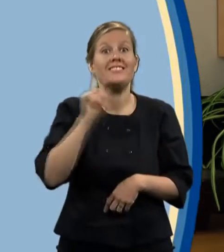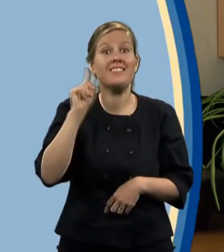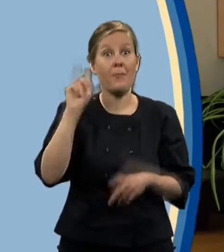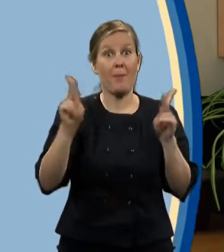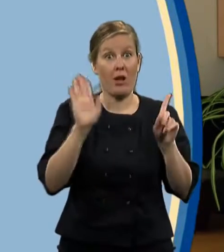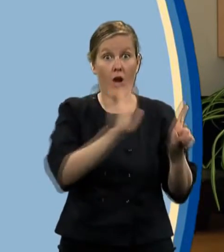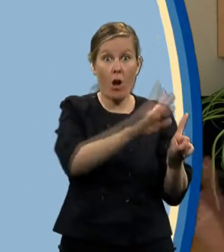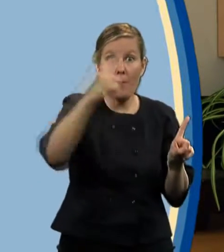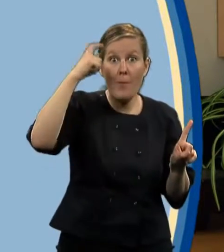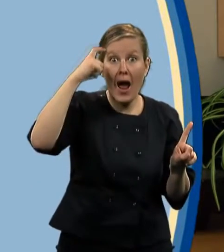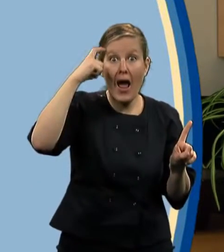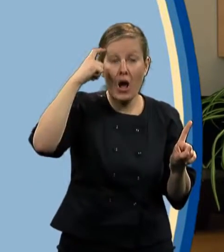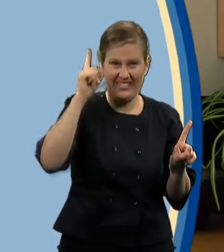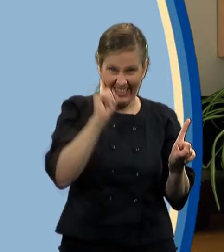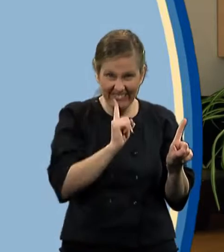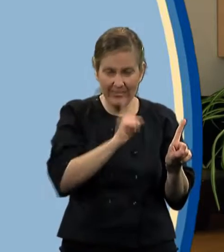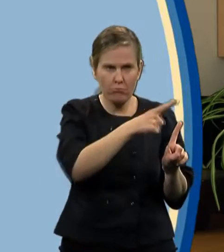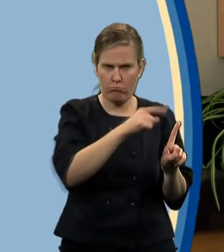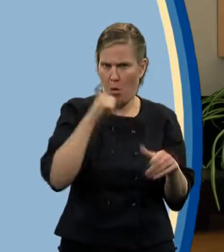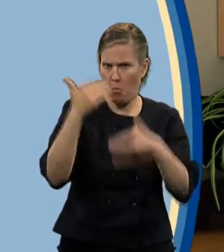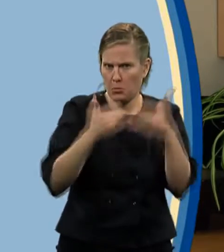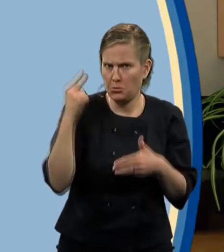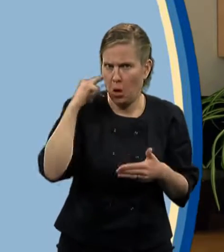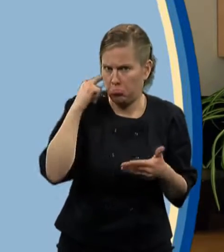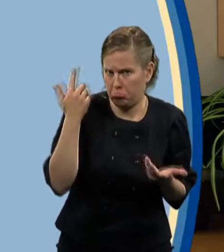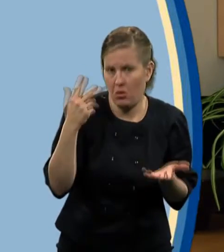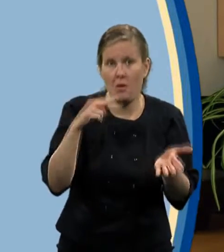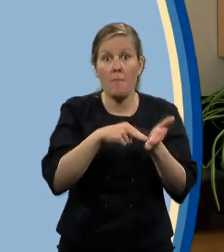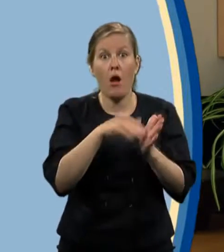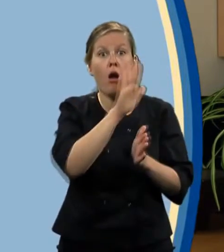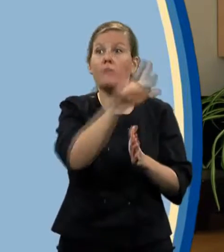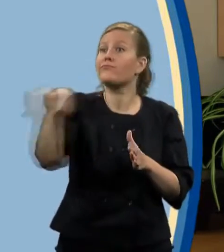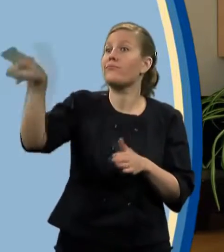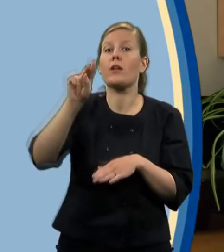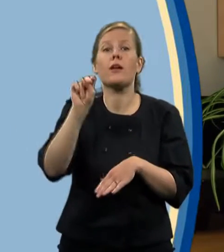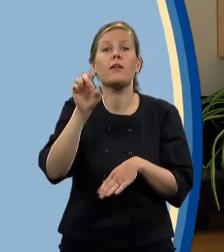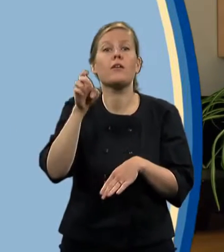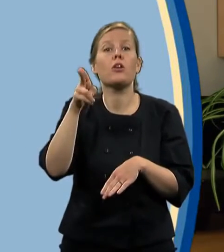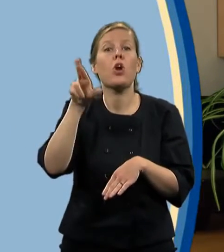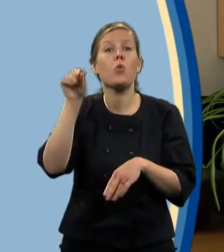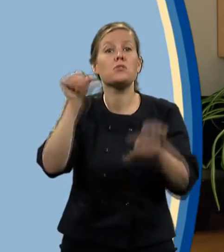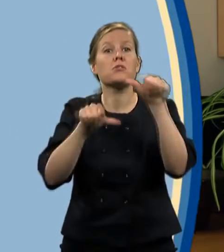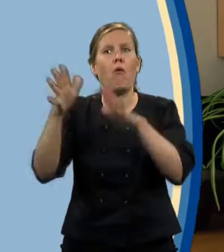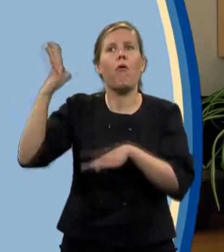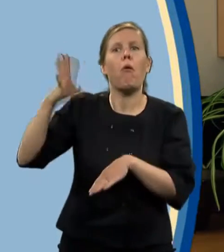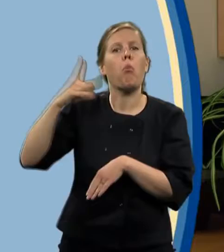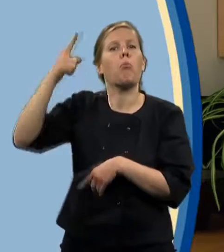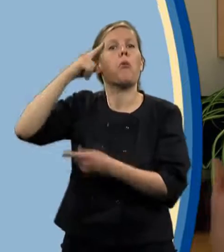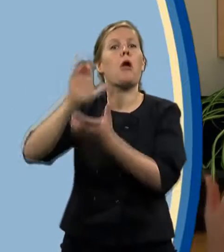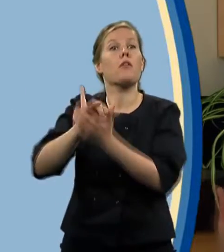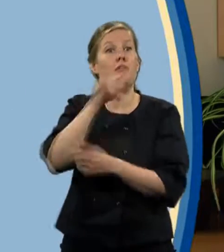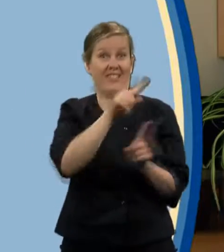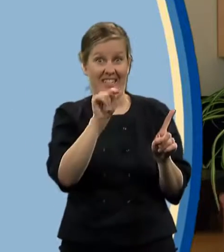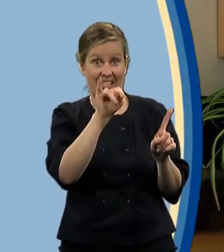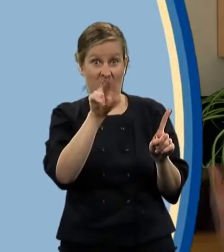were quite extraordinary findings because of a lot of things. For one,